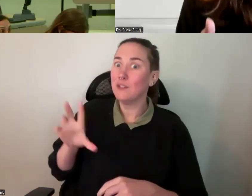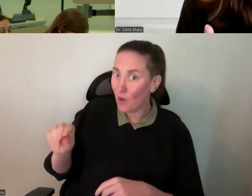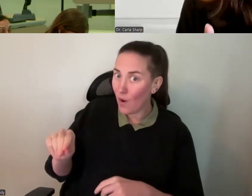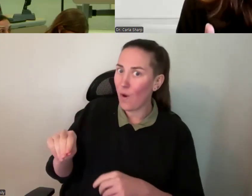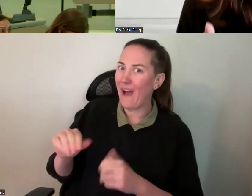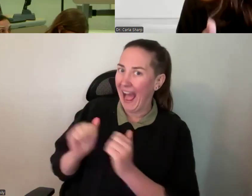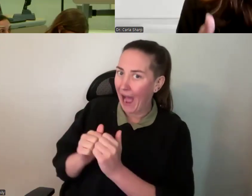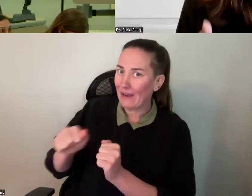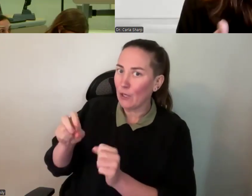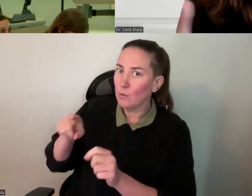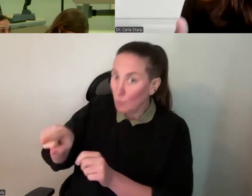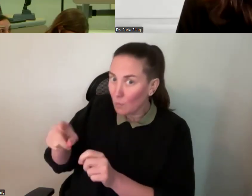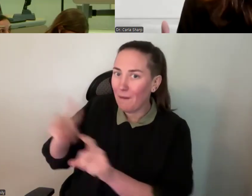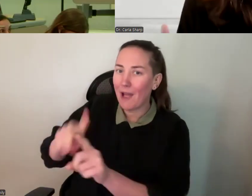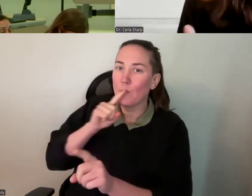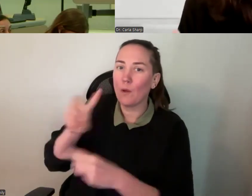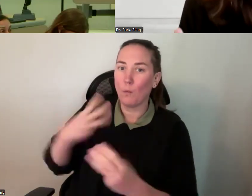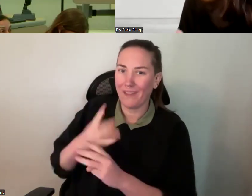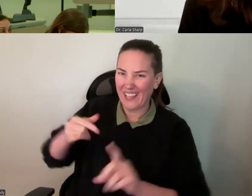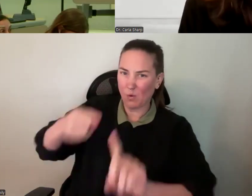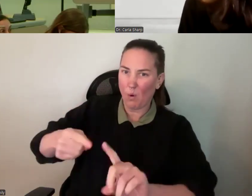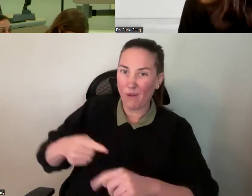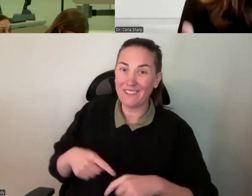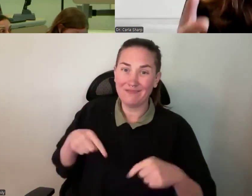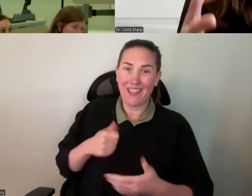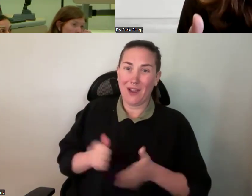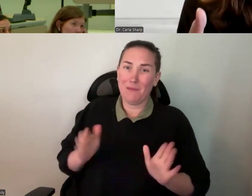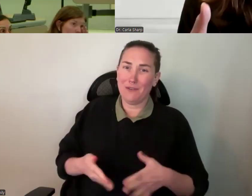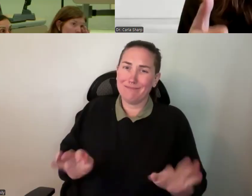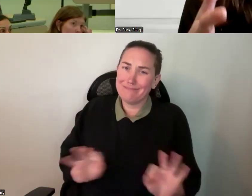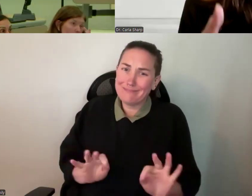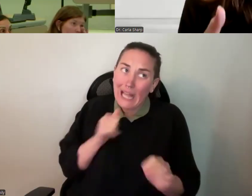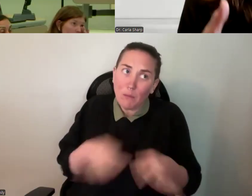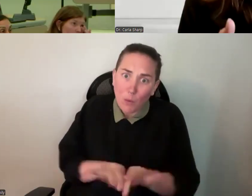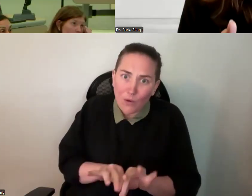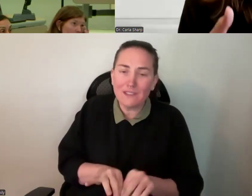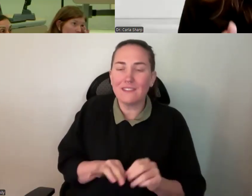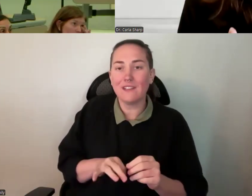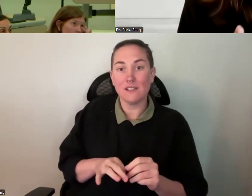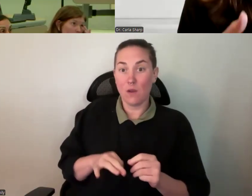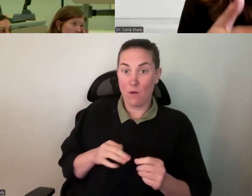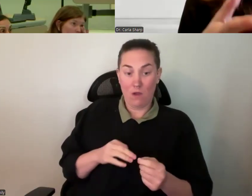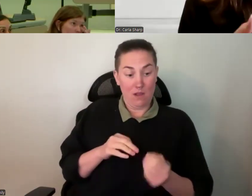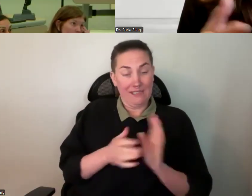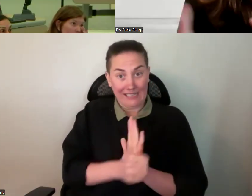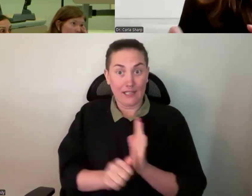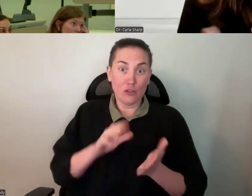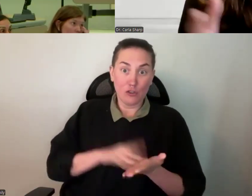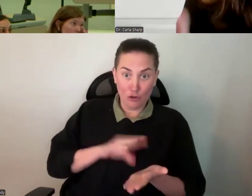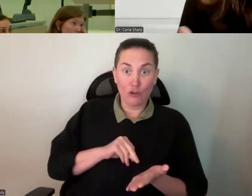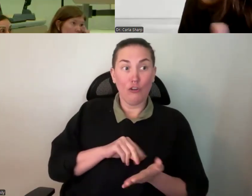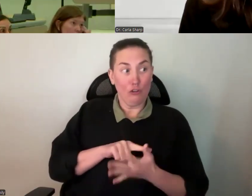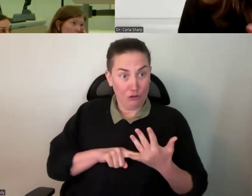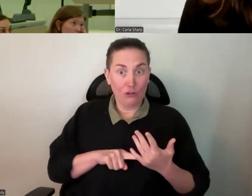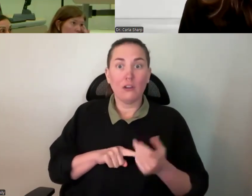that's your agenda, that what happens here has very little effect. We need to take what happens here and bring it